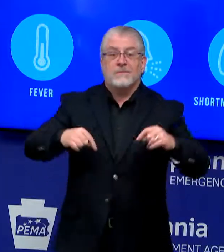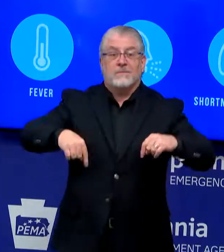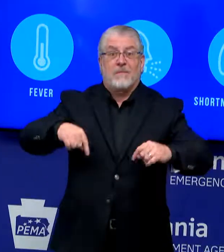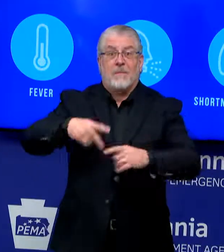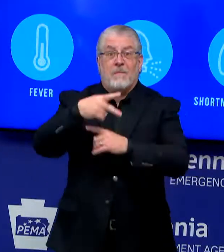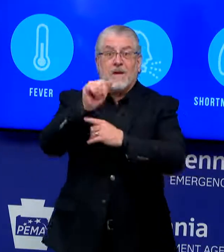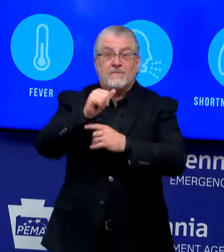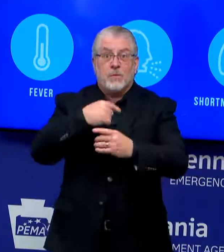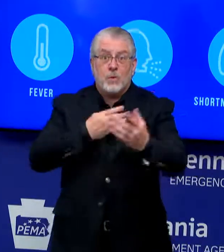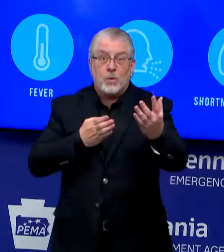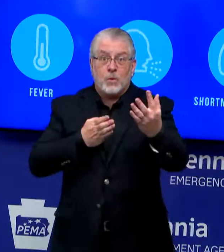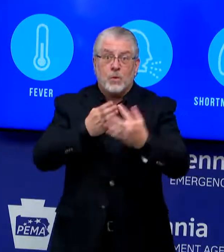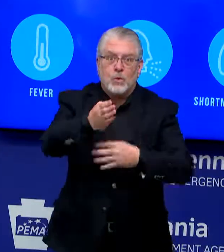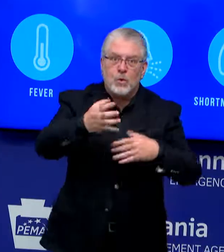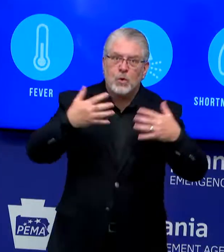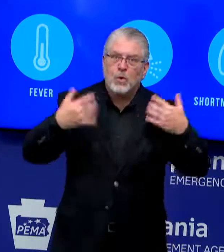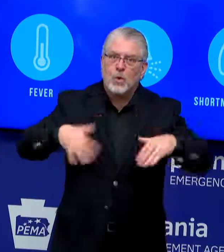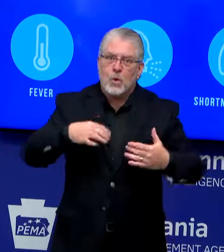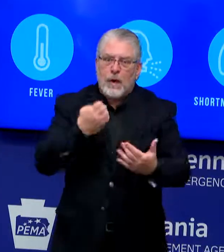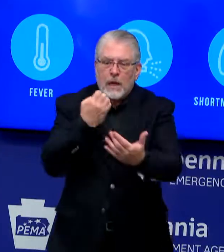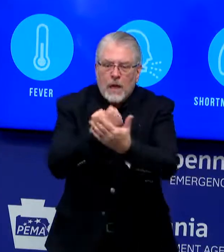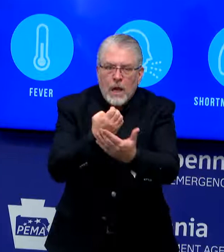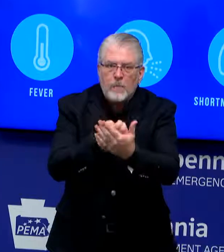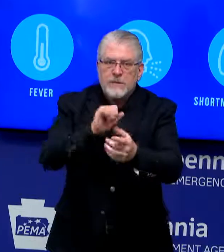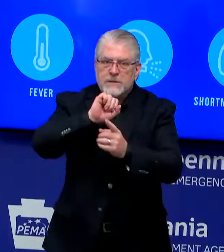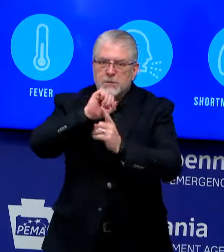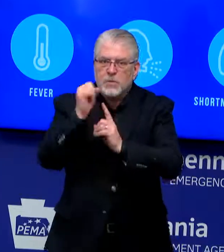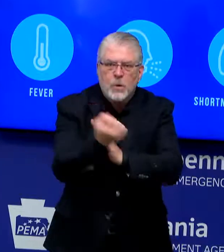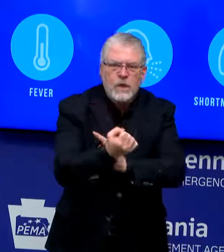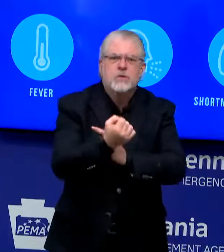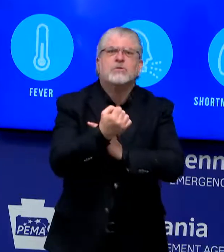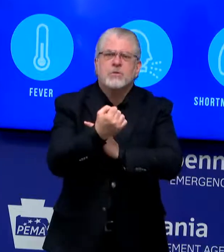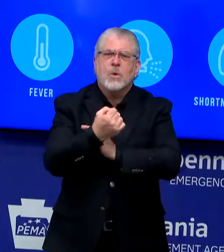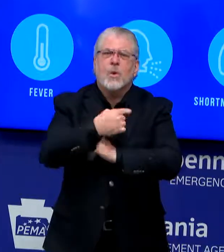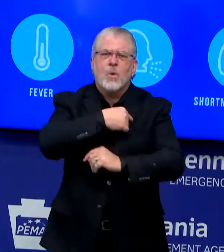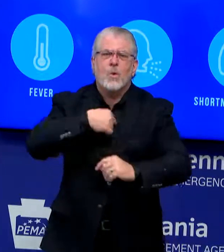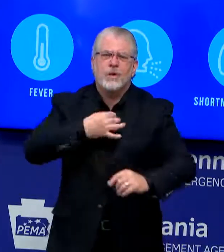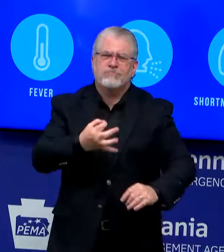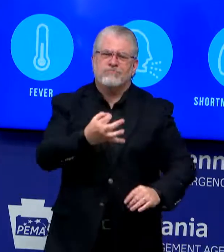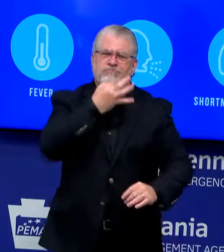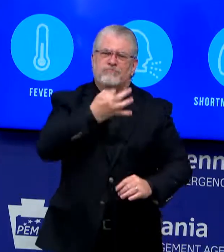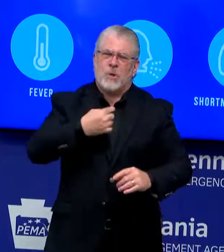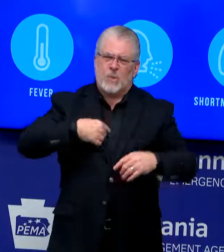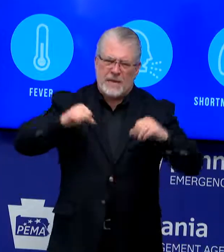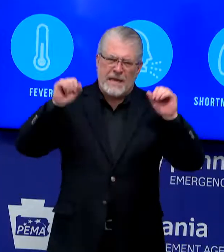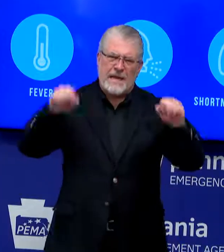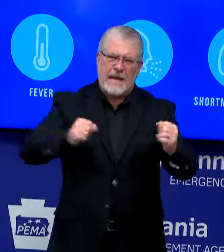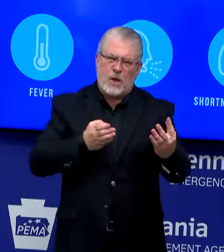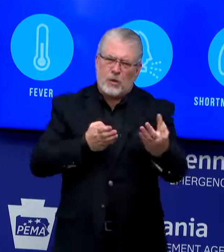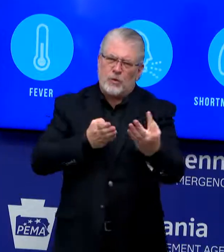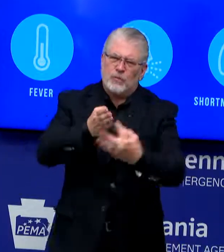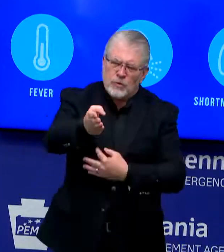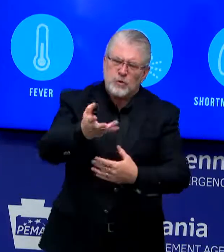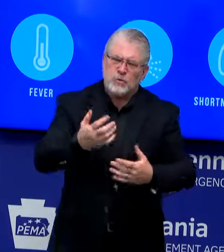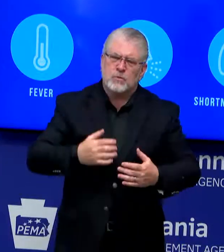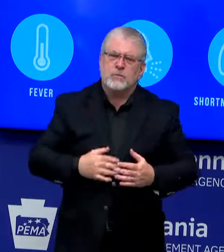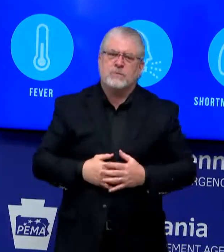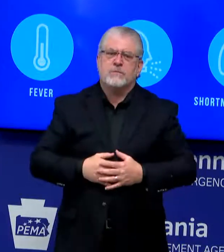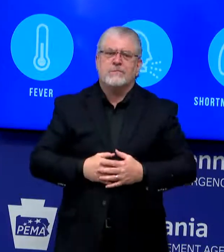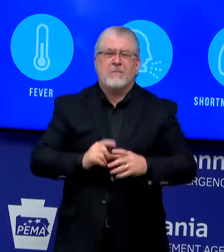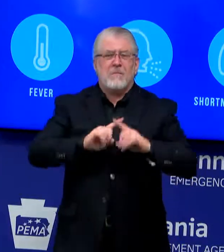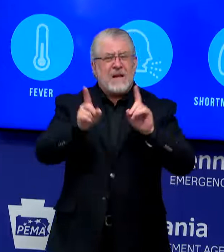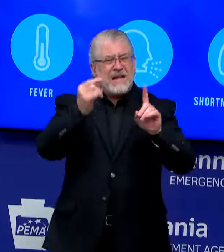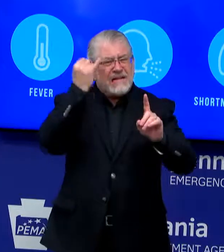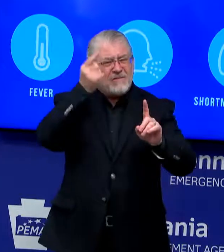please, stay home unless you absolutely cannot. And when you absolutely must leave home, wear a